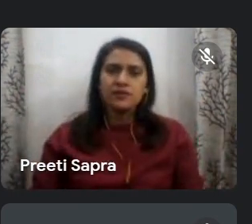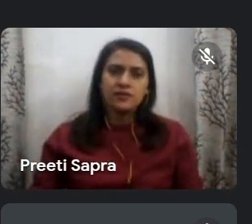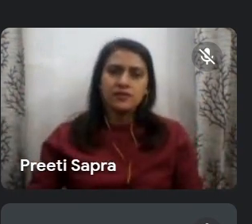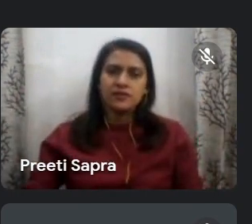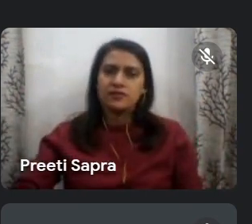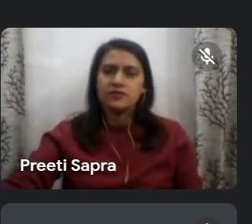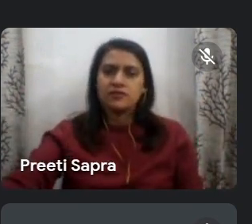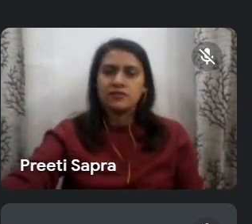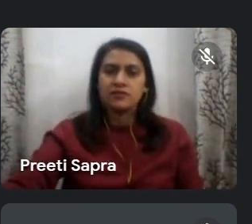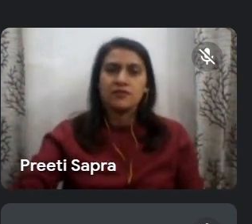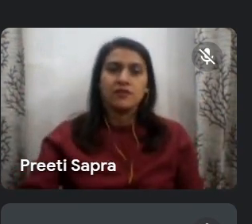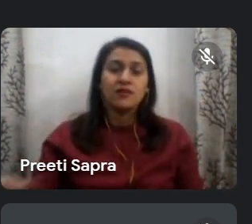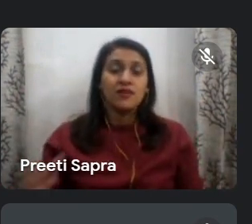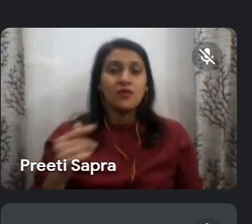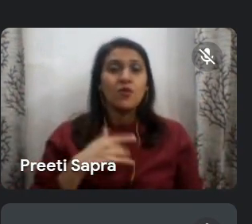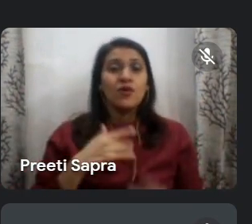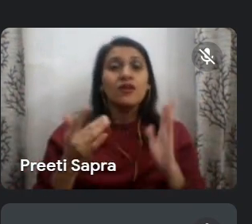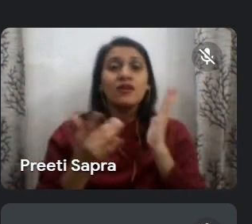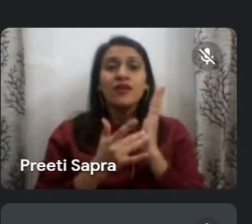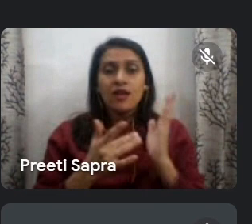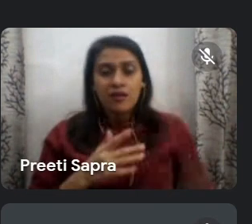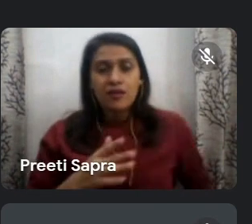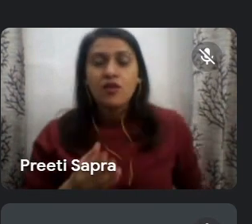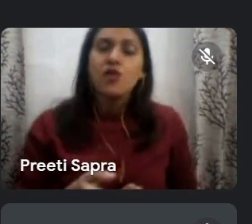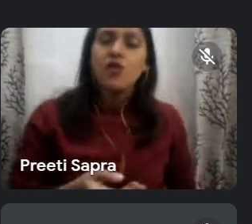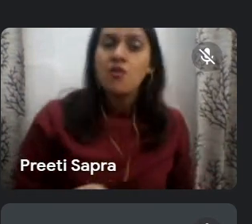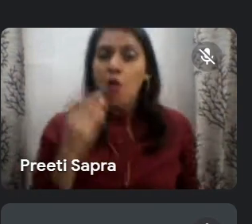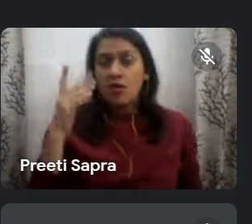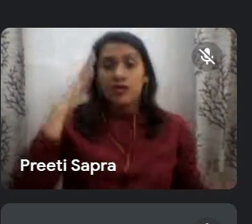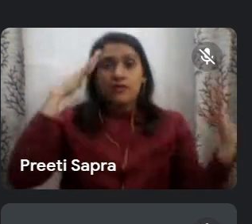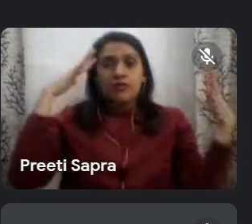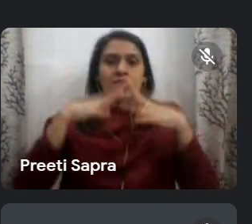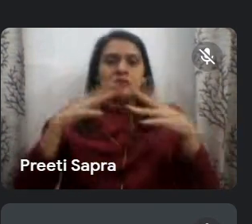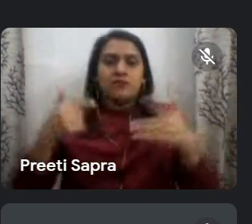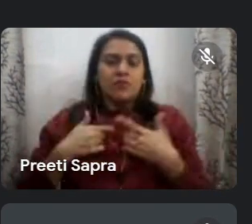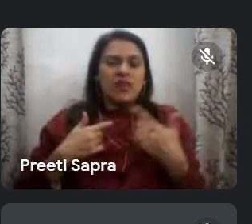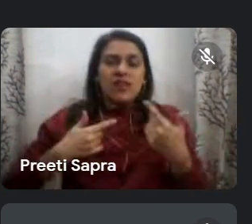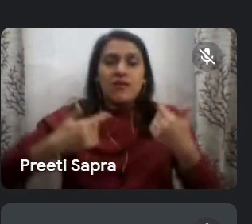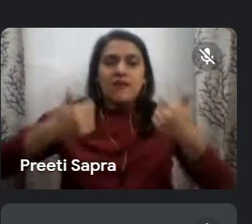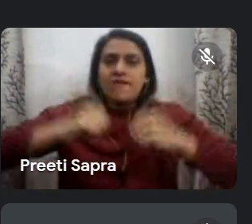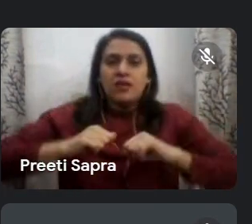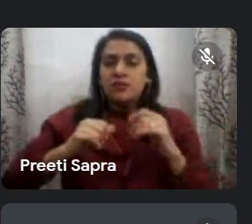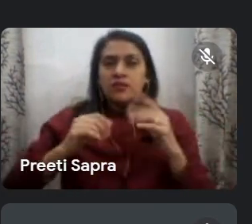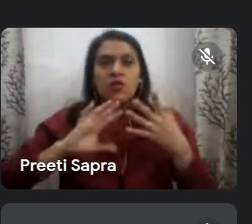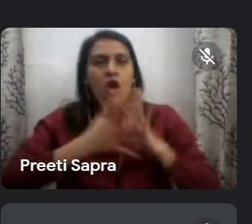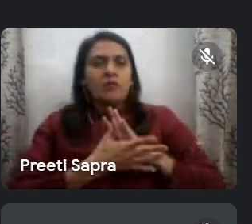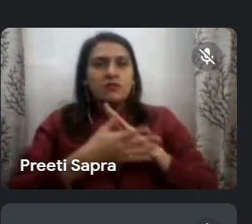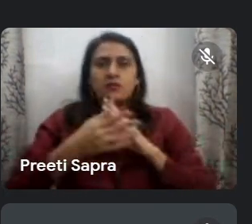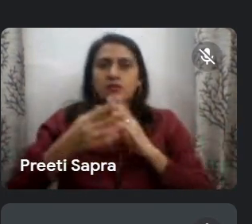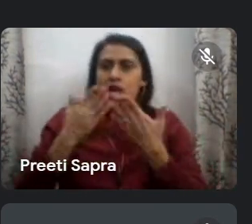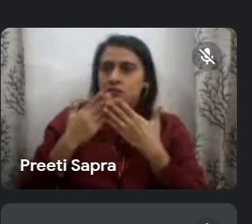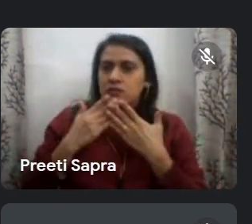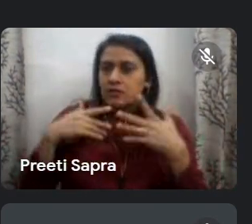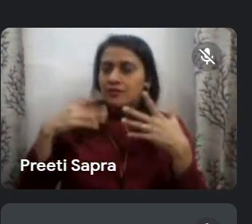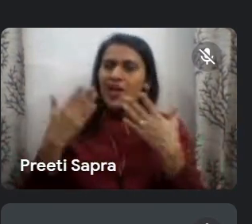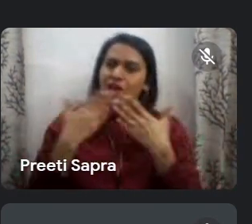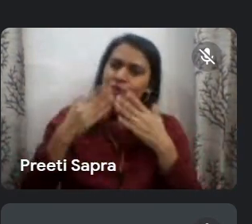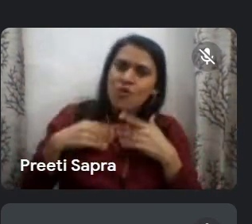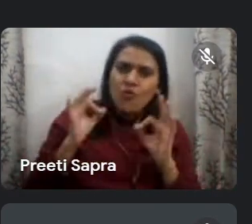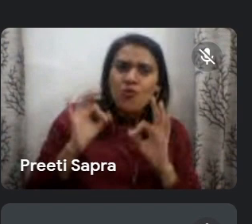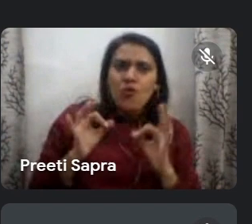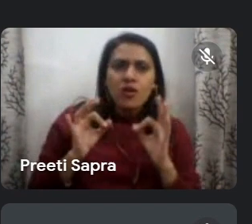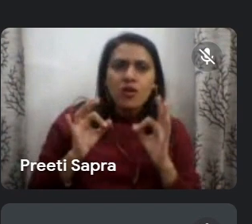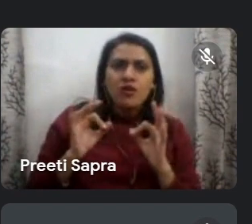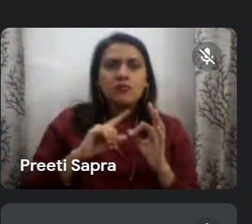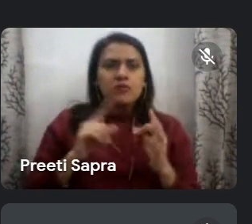I was taking care a lot taking in a lot of stress, and I was academically I was good. So